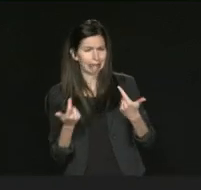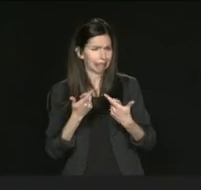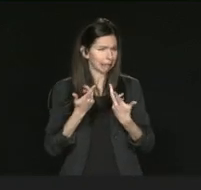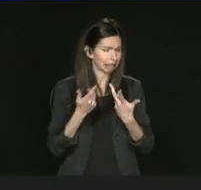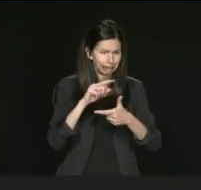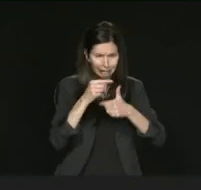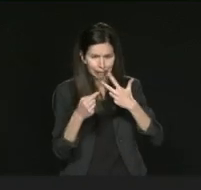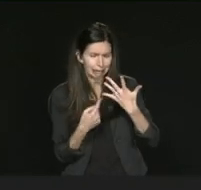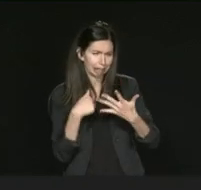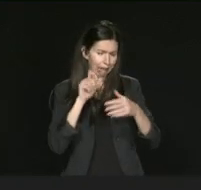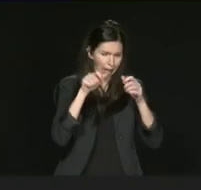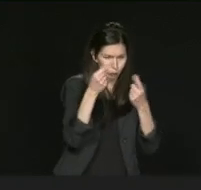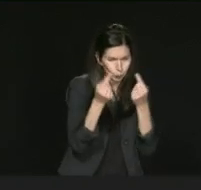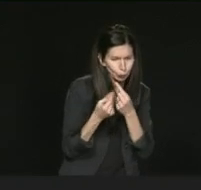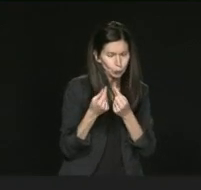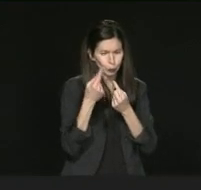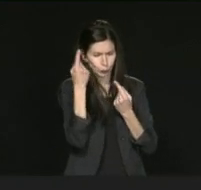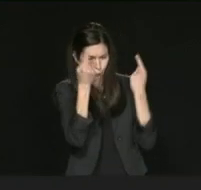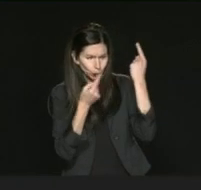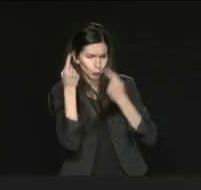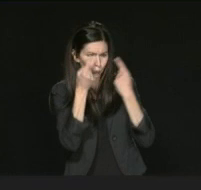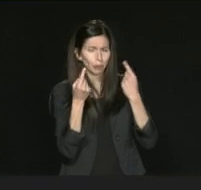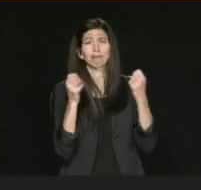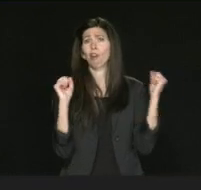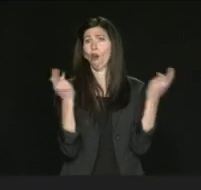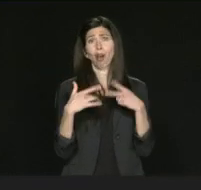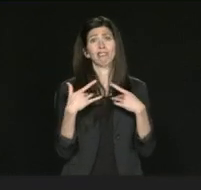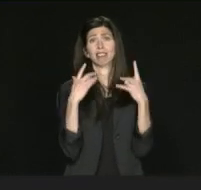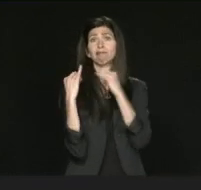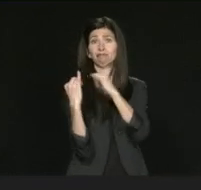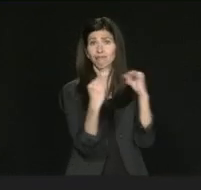Fittingly, the theme for this year is social connection.